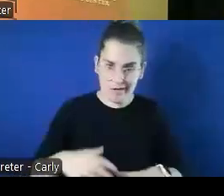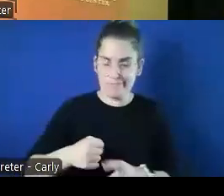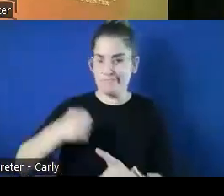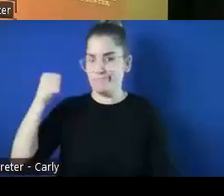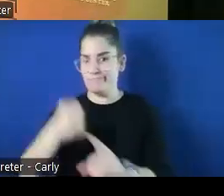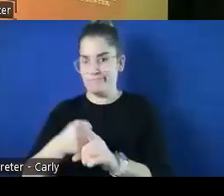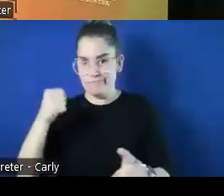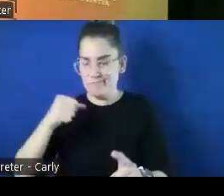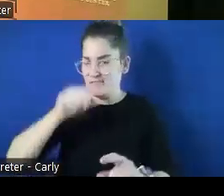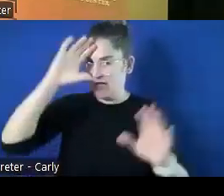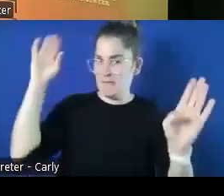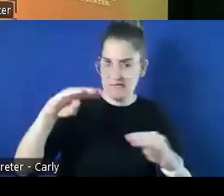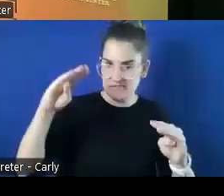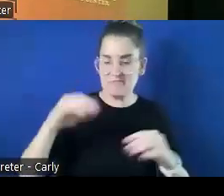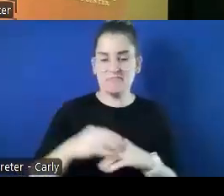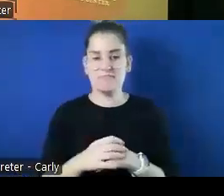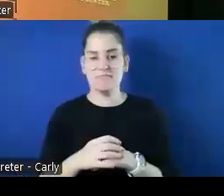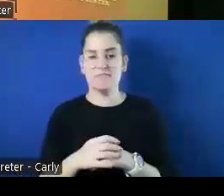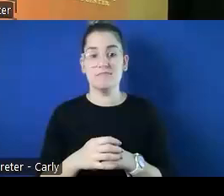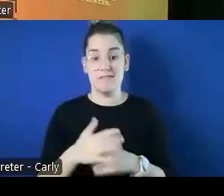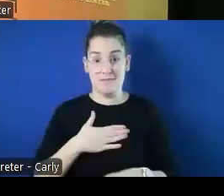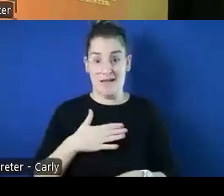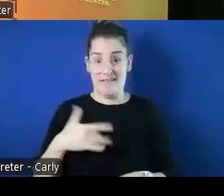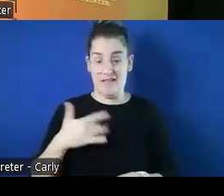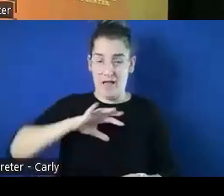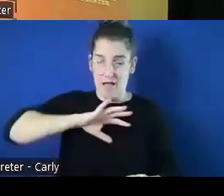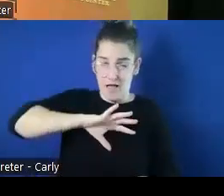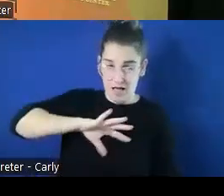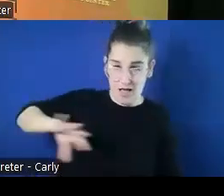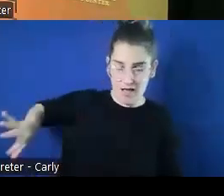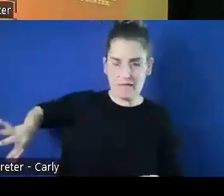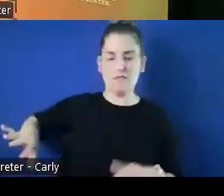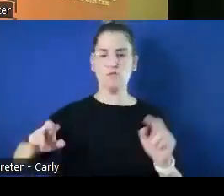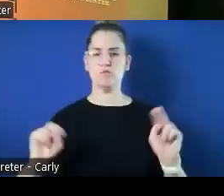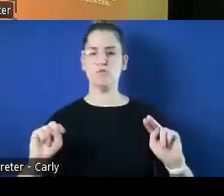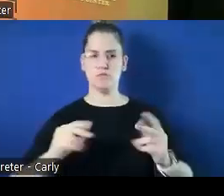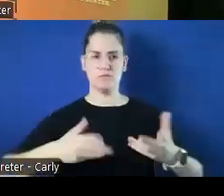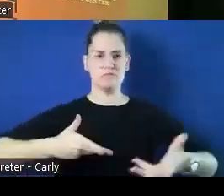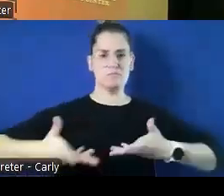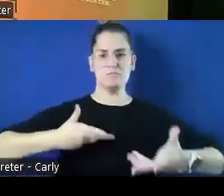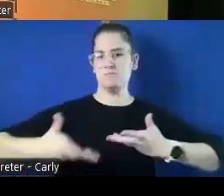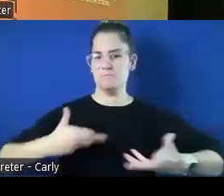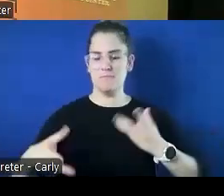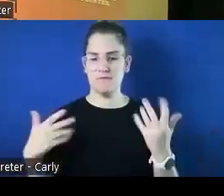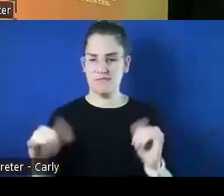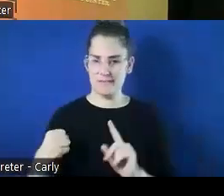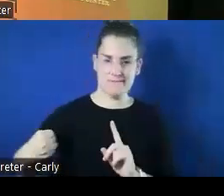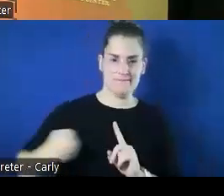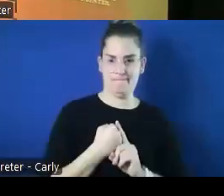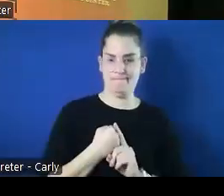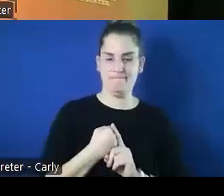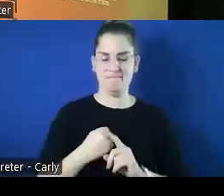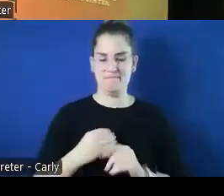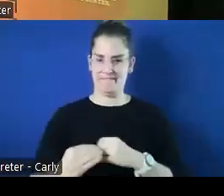unexpected. And although it makes you disregard your own feelings to maintain objectivity in the encounter, it still impacts you, affects